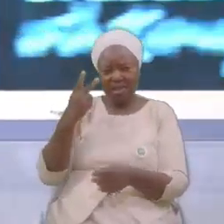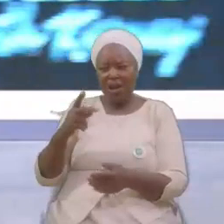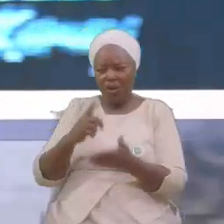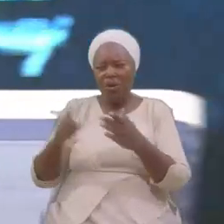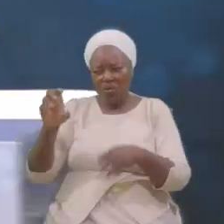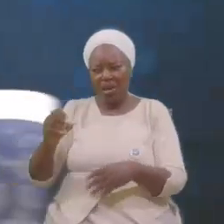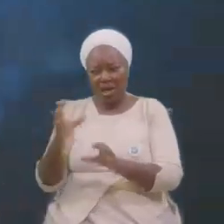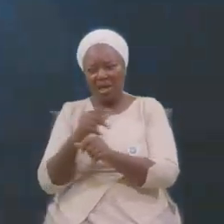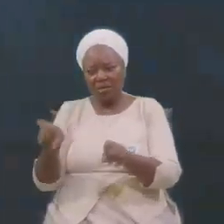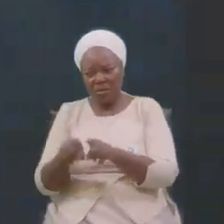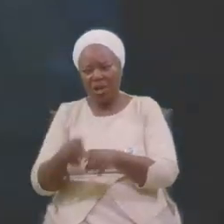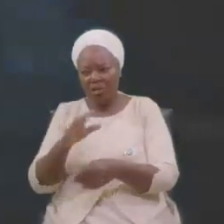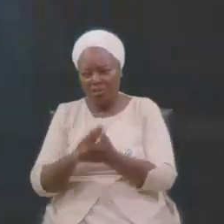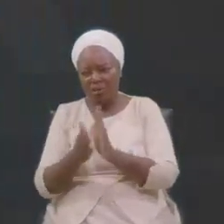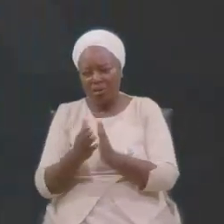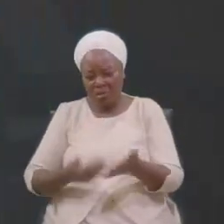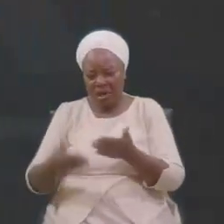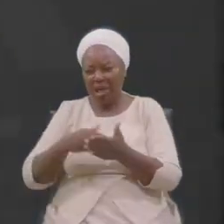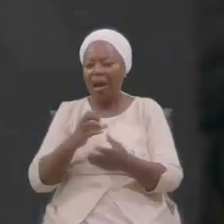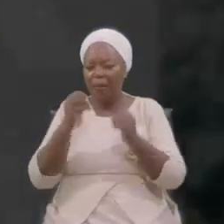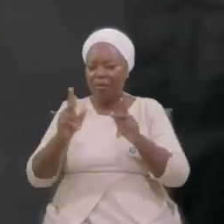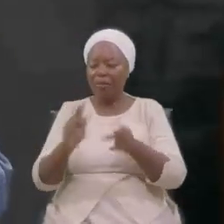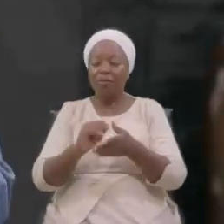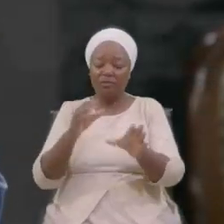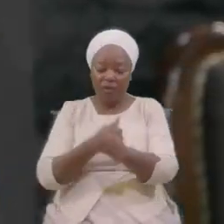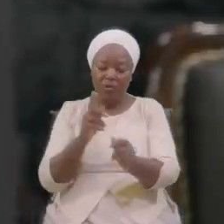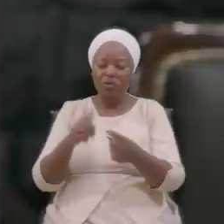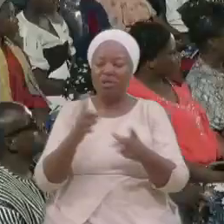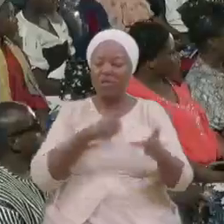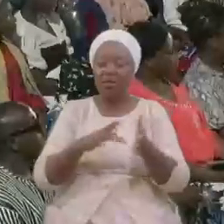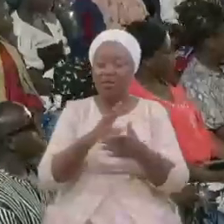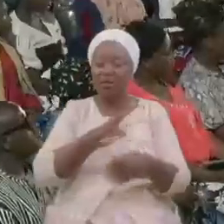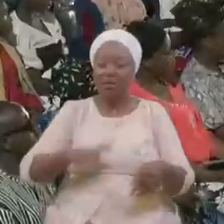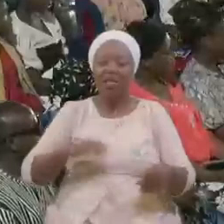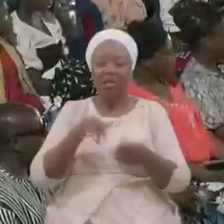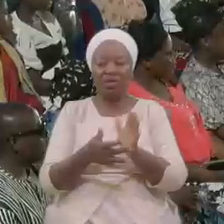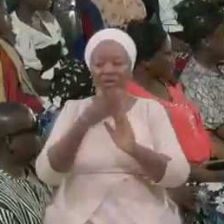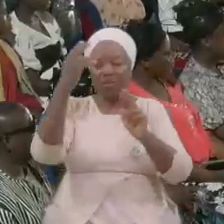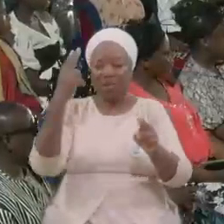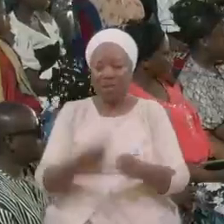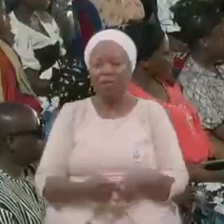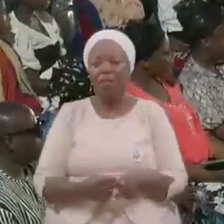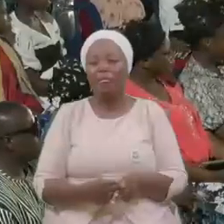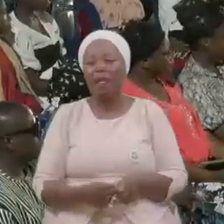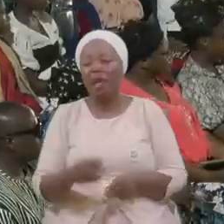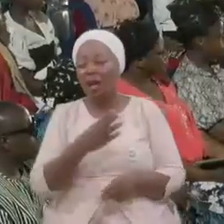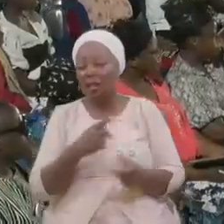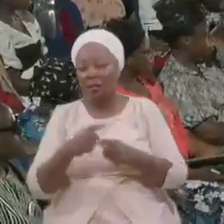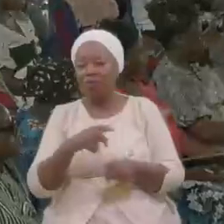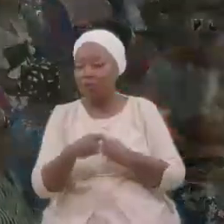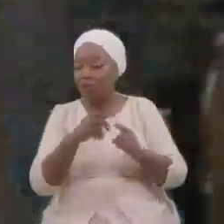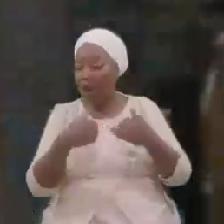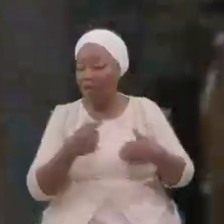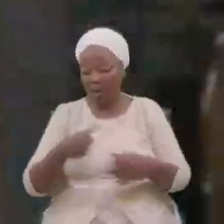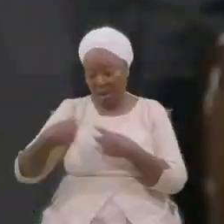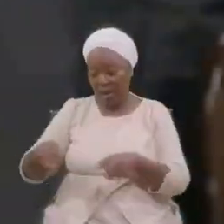people will follow you to the Lord Jesus in Jesus' name. And when you have a heart like that